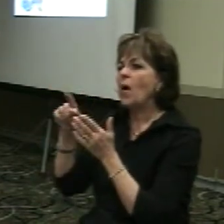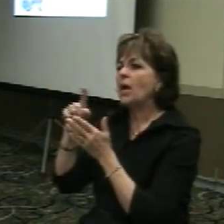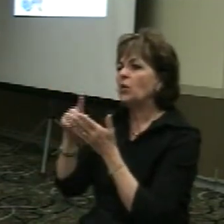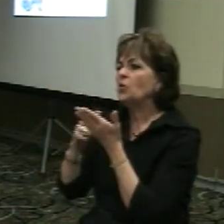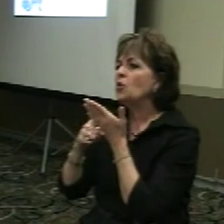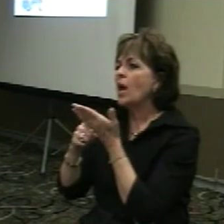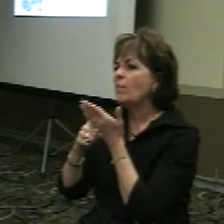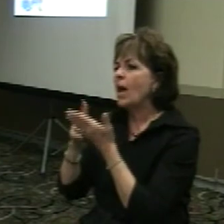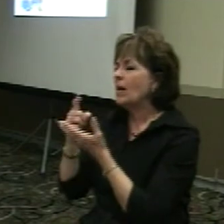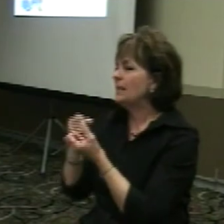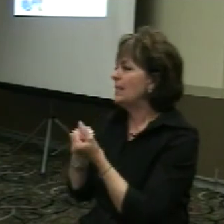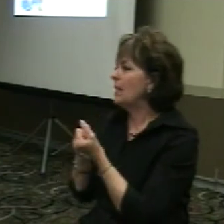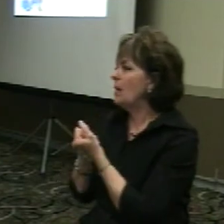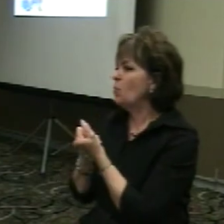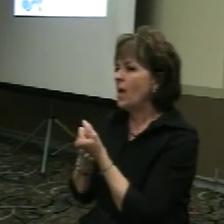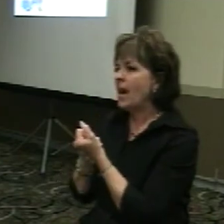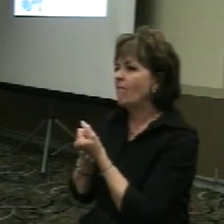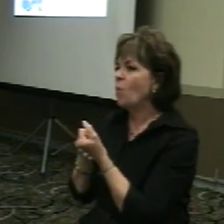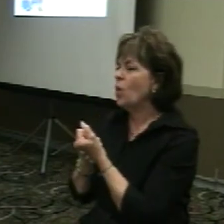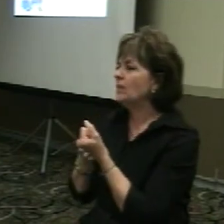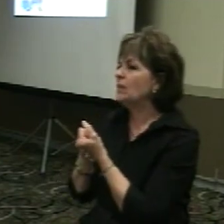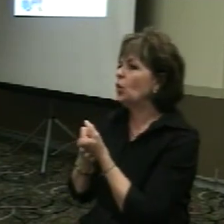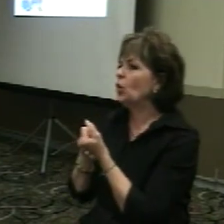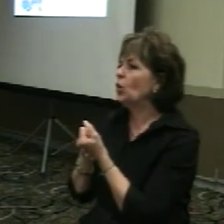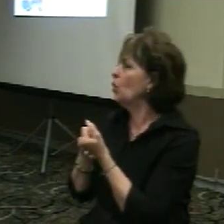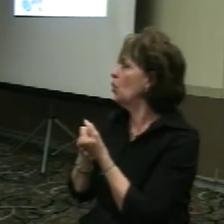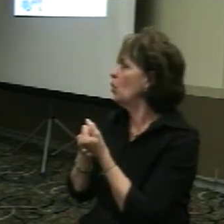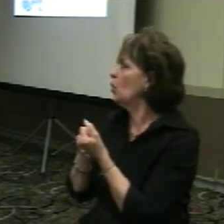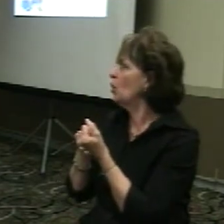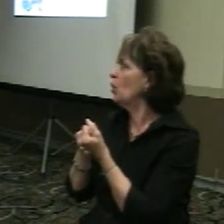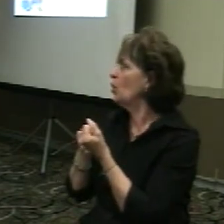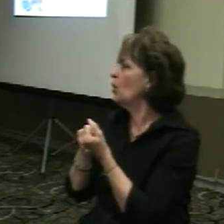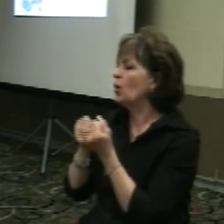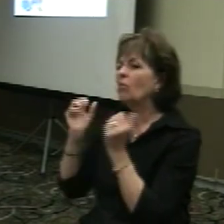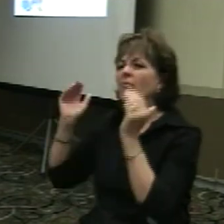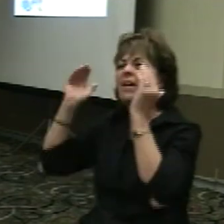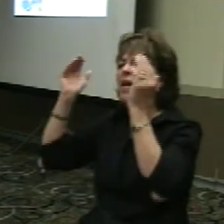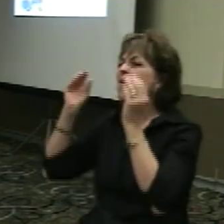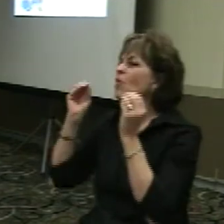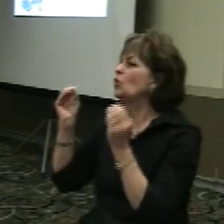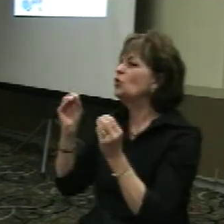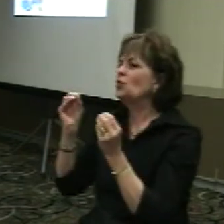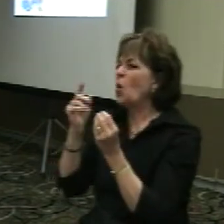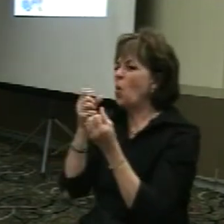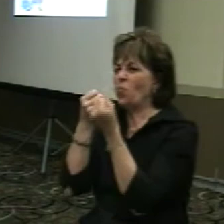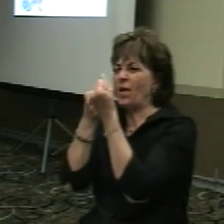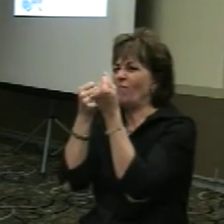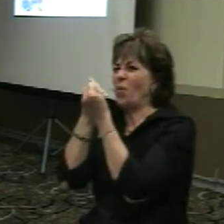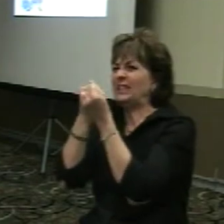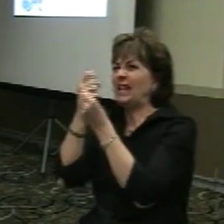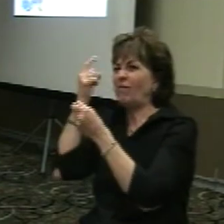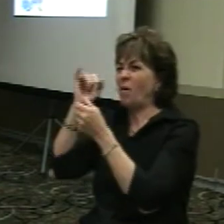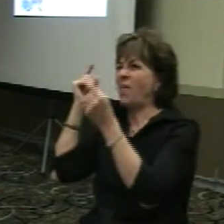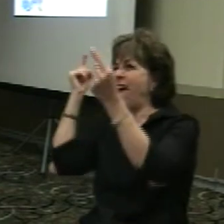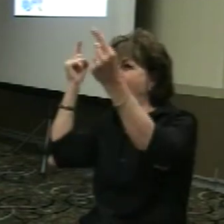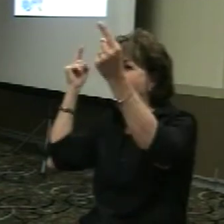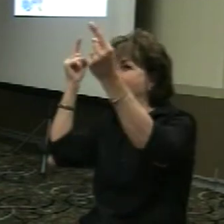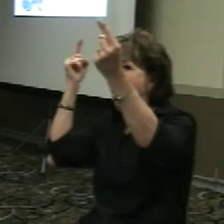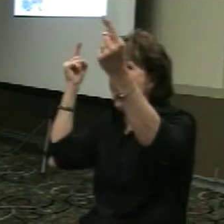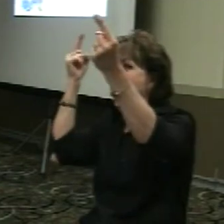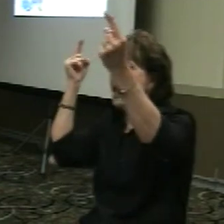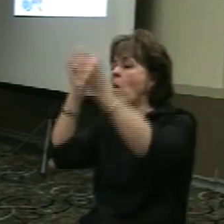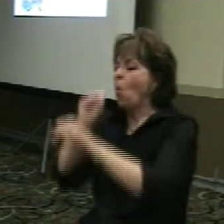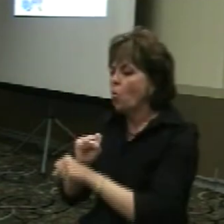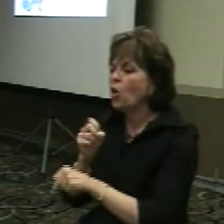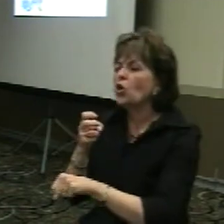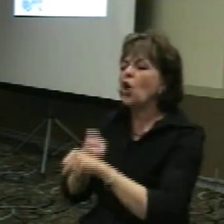the reinforcer? Way, way, way up there. There's no immediacy to that reinforcer. Work hard, do all these nice things, and by God,